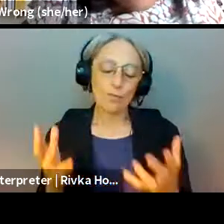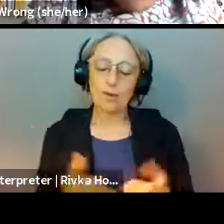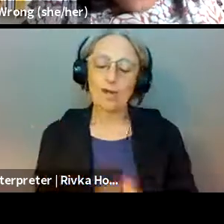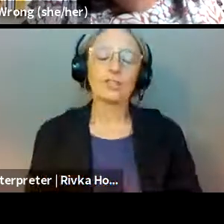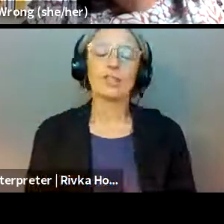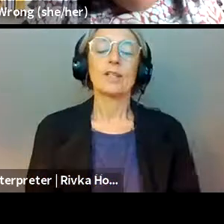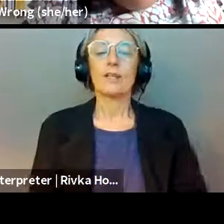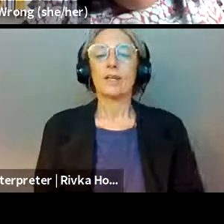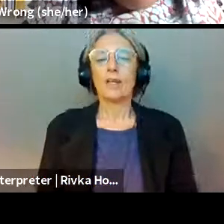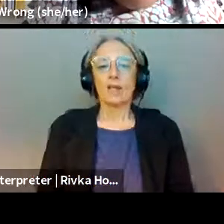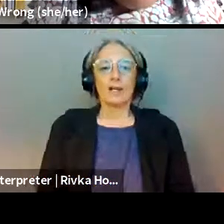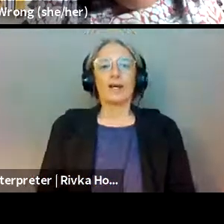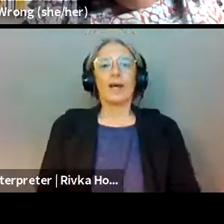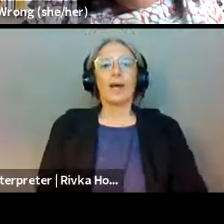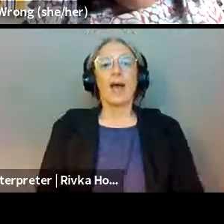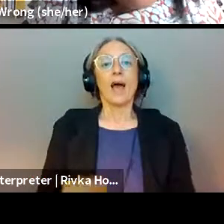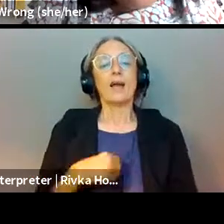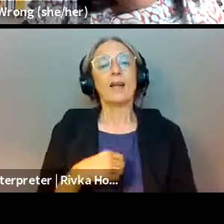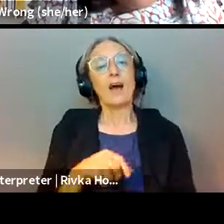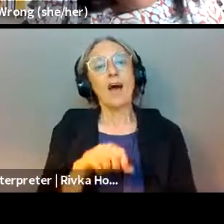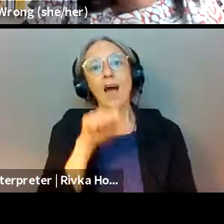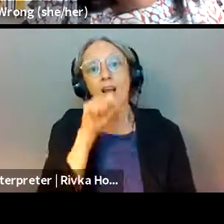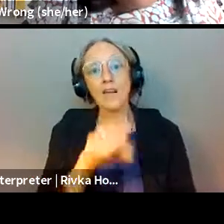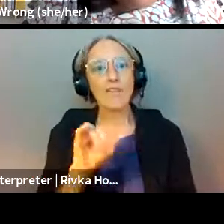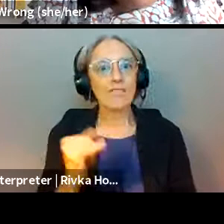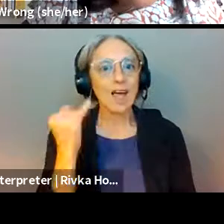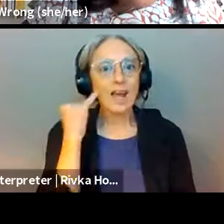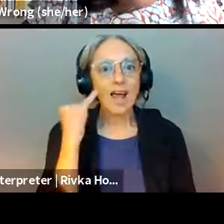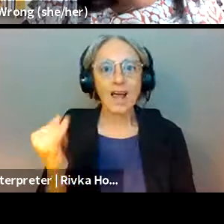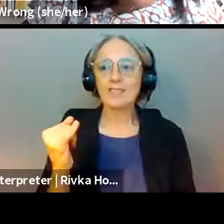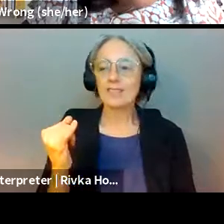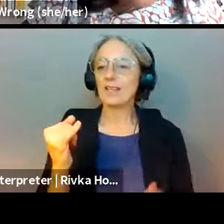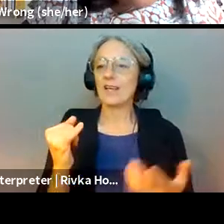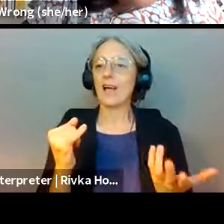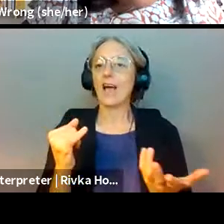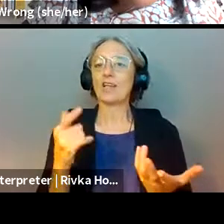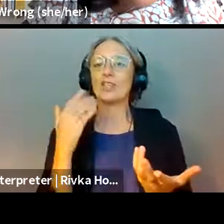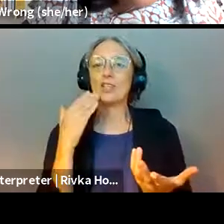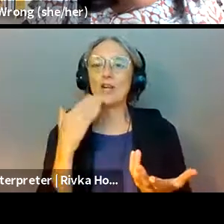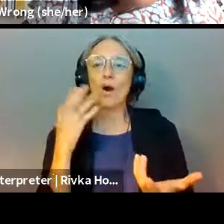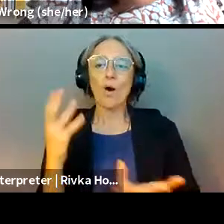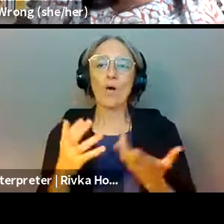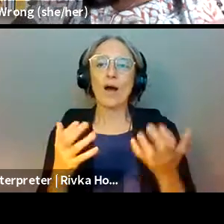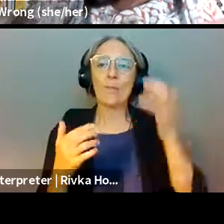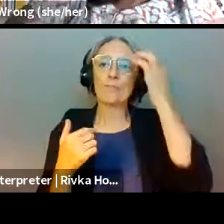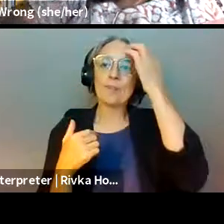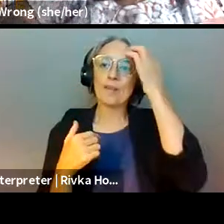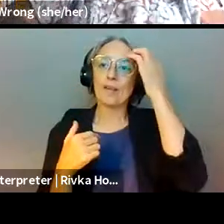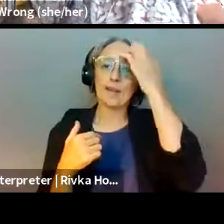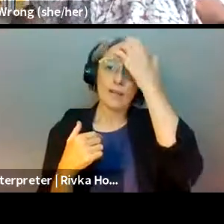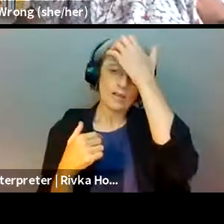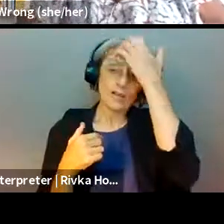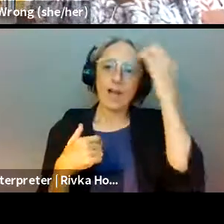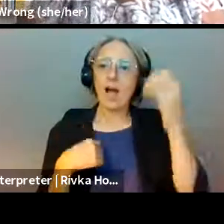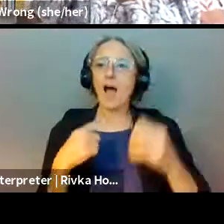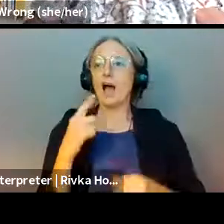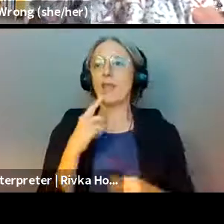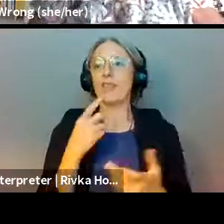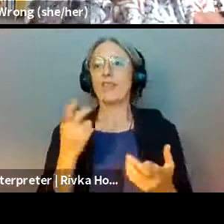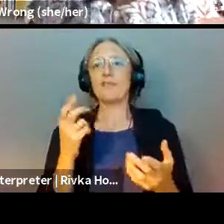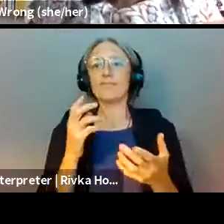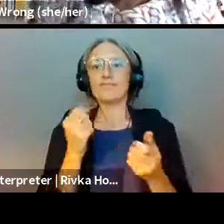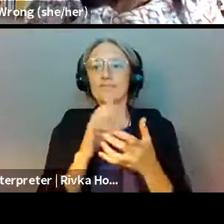And I love this idea and this, I think particularly around disability